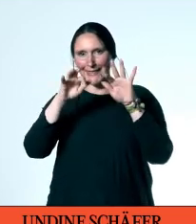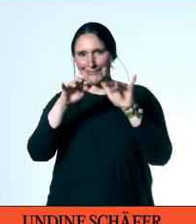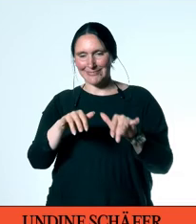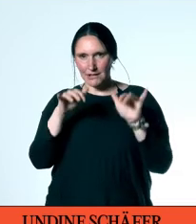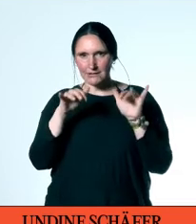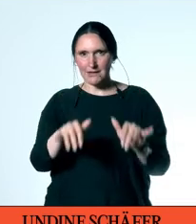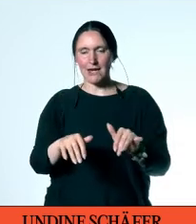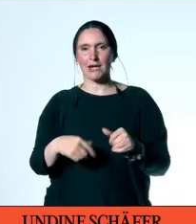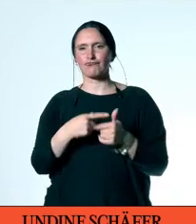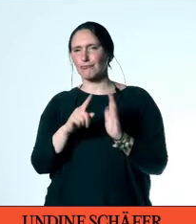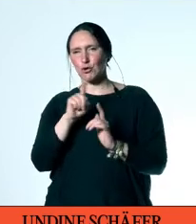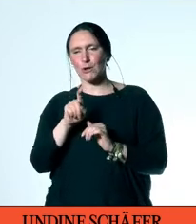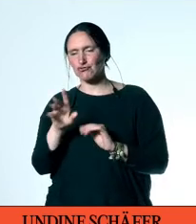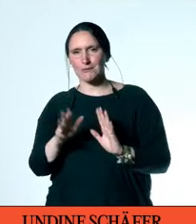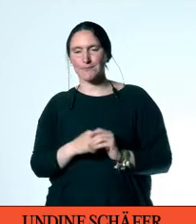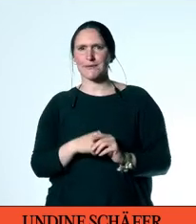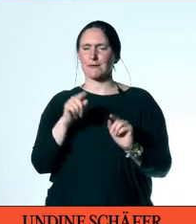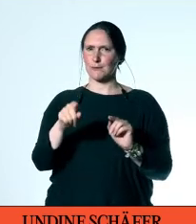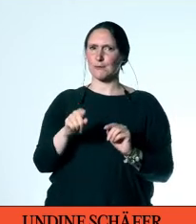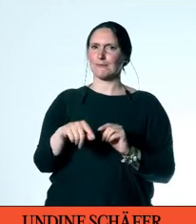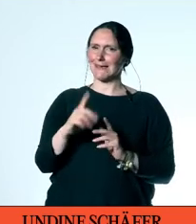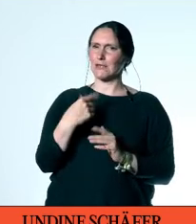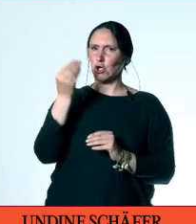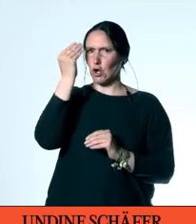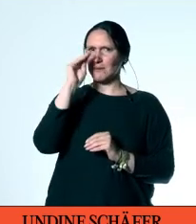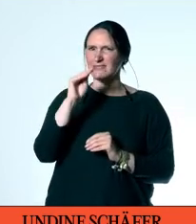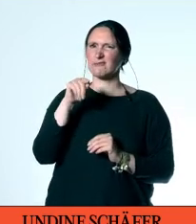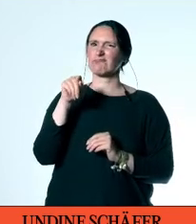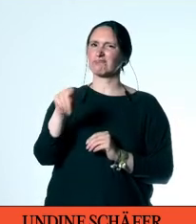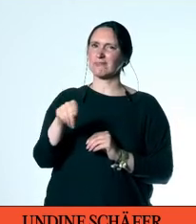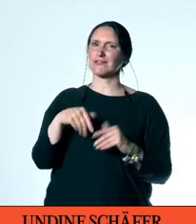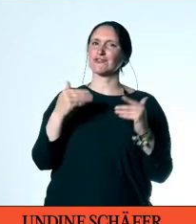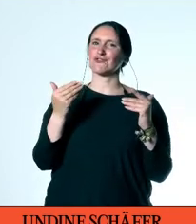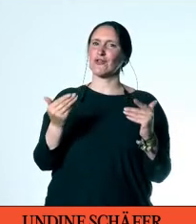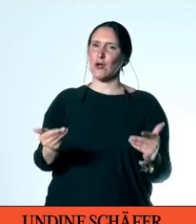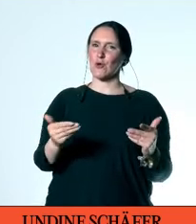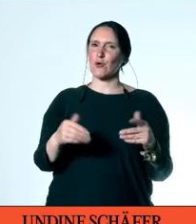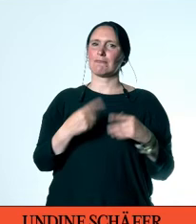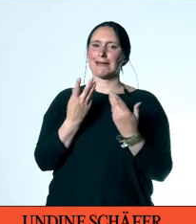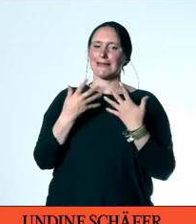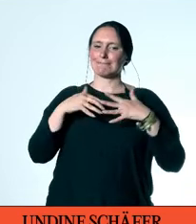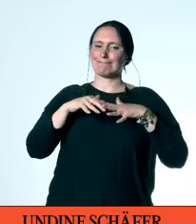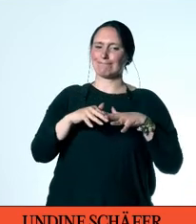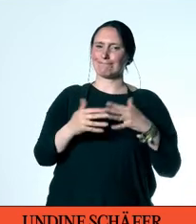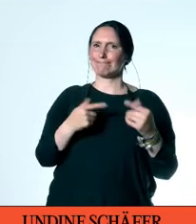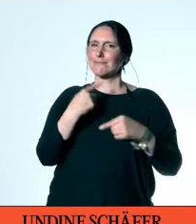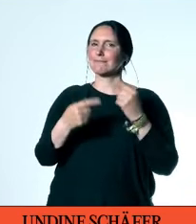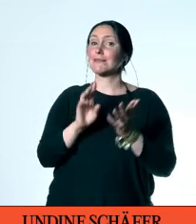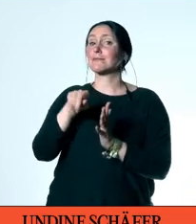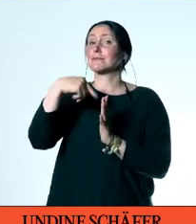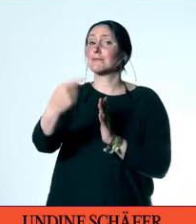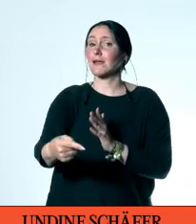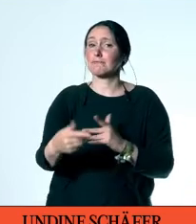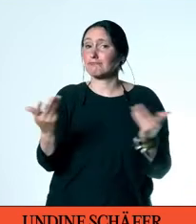Fafswag. What comes after the entanglement? Was kommt denn nach der Vernetzung?